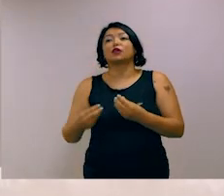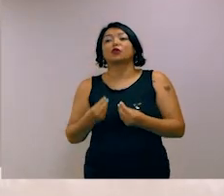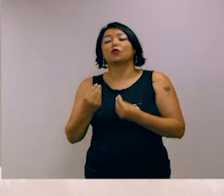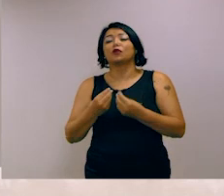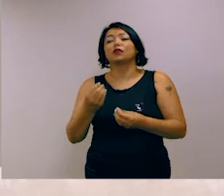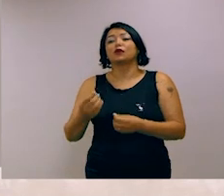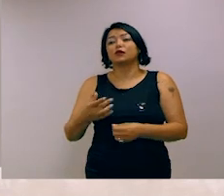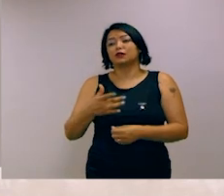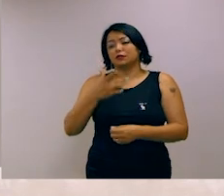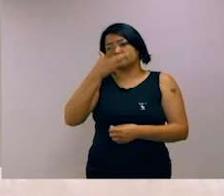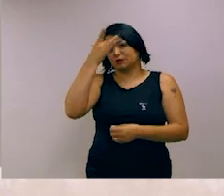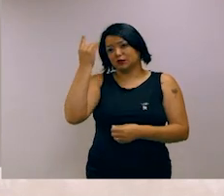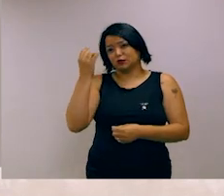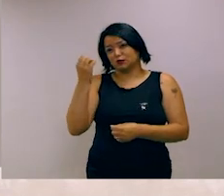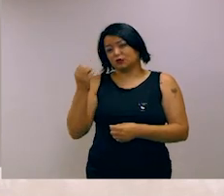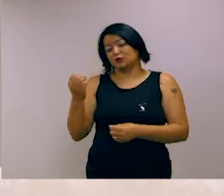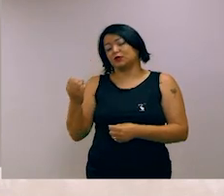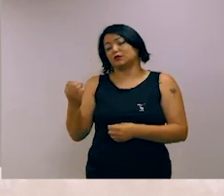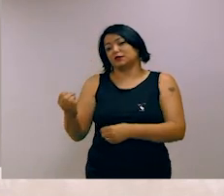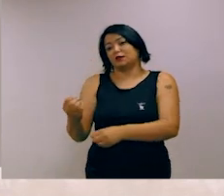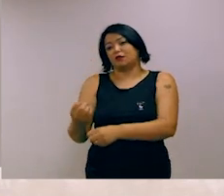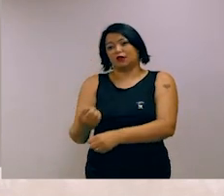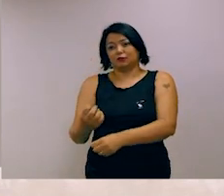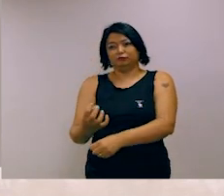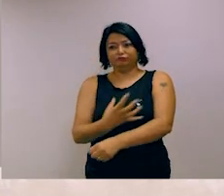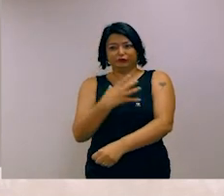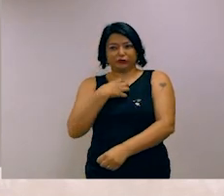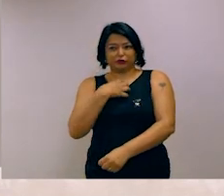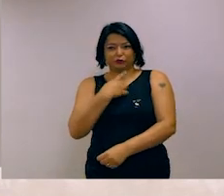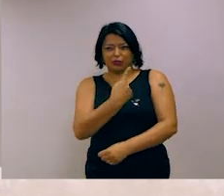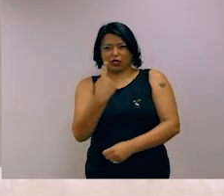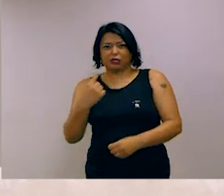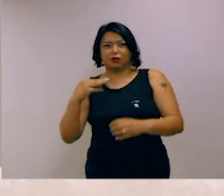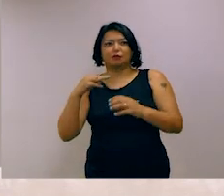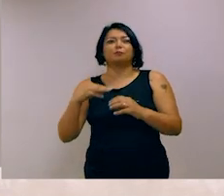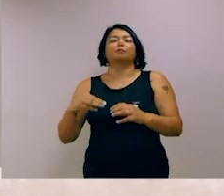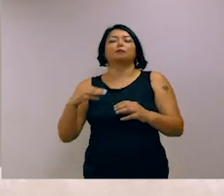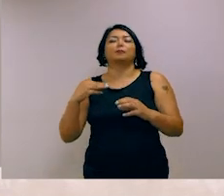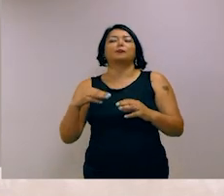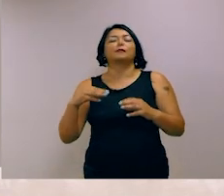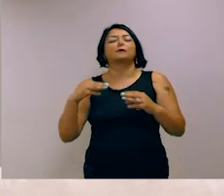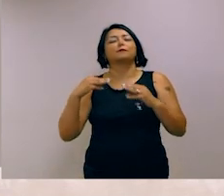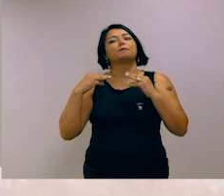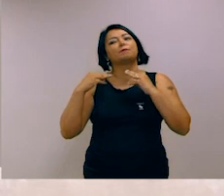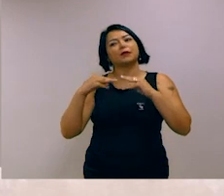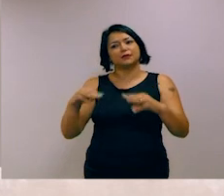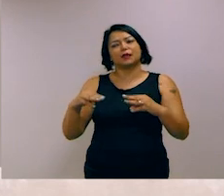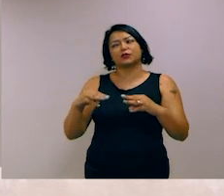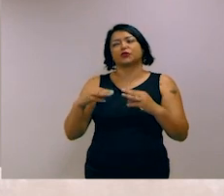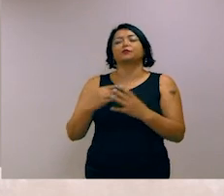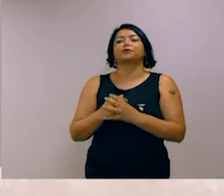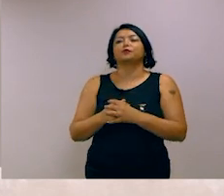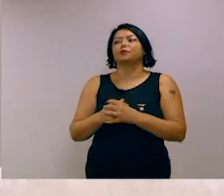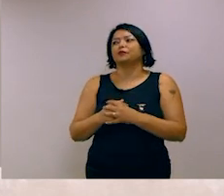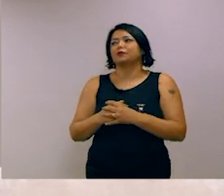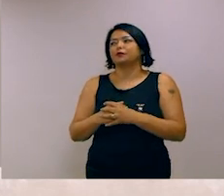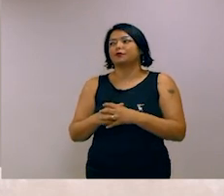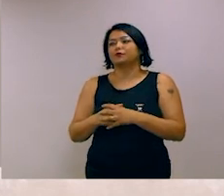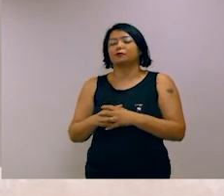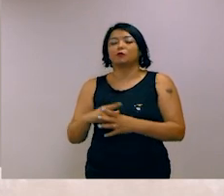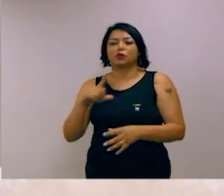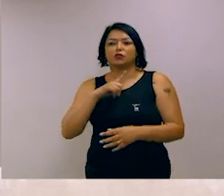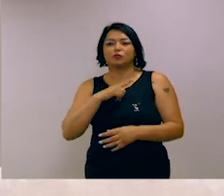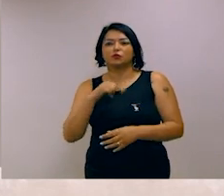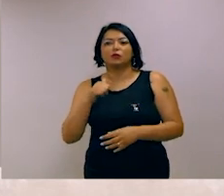have a look on a short example. We have here a 39-year-old woman from a middle socioeconomic